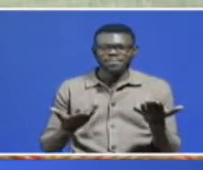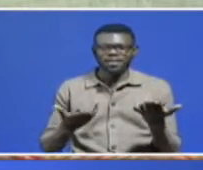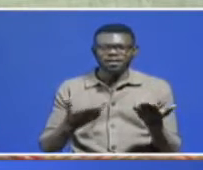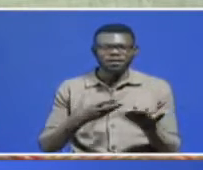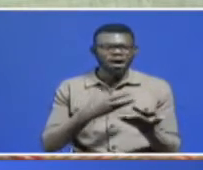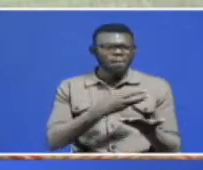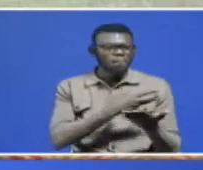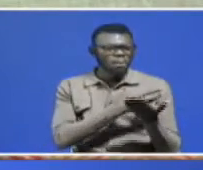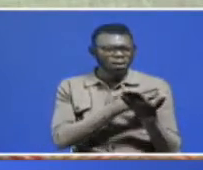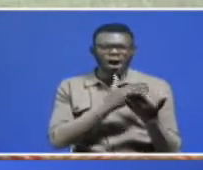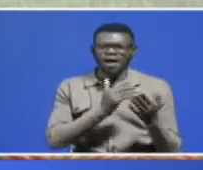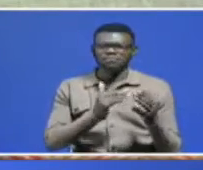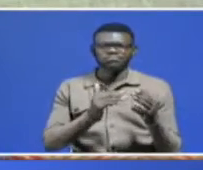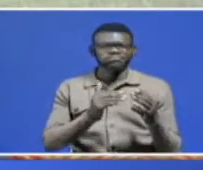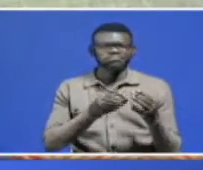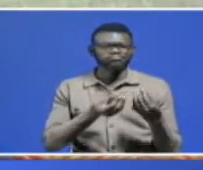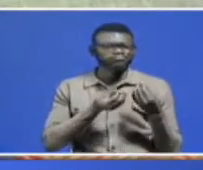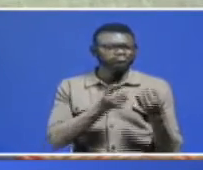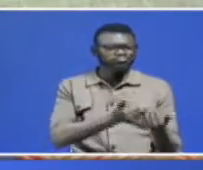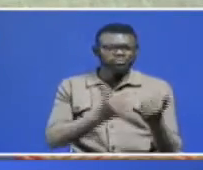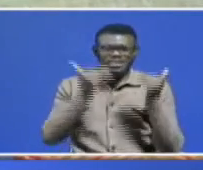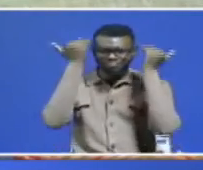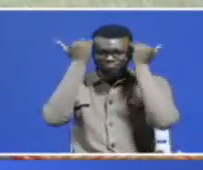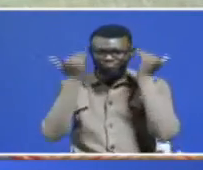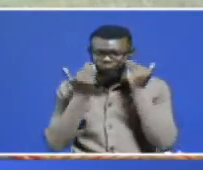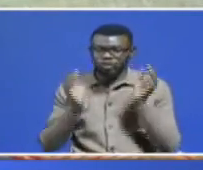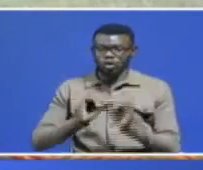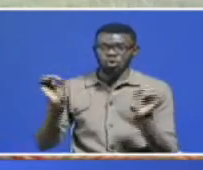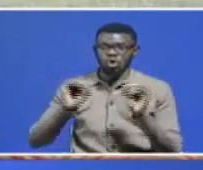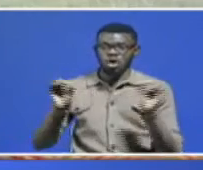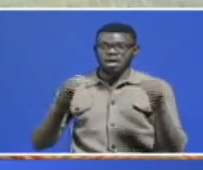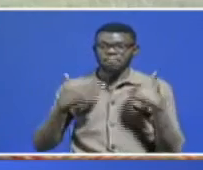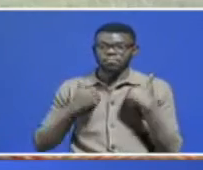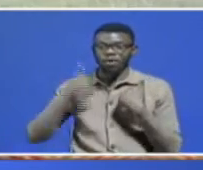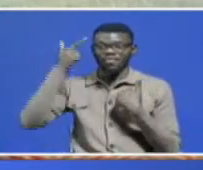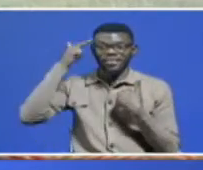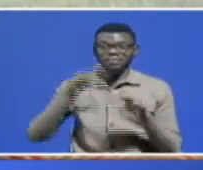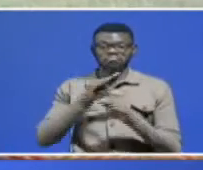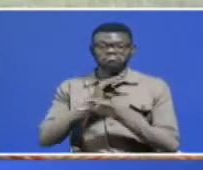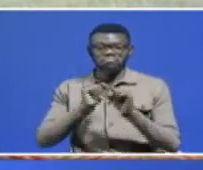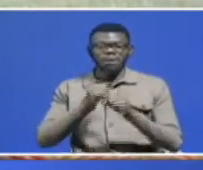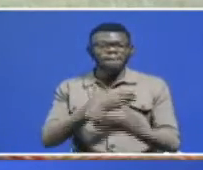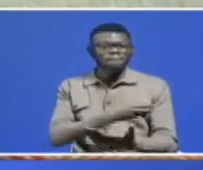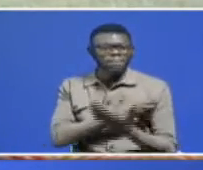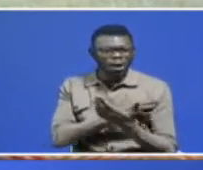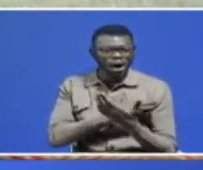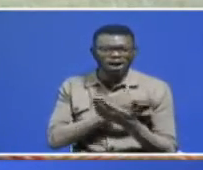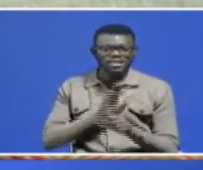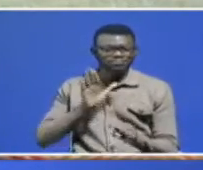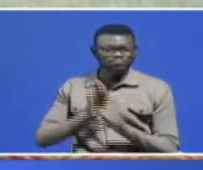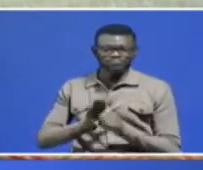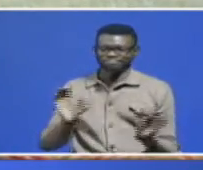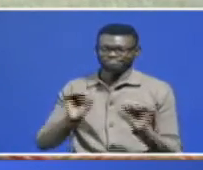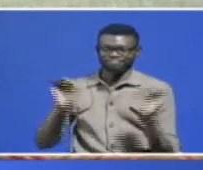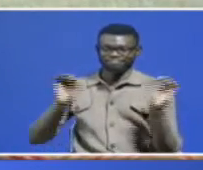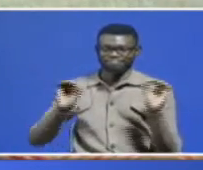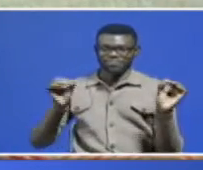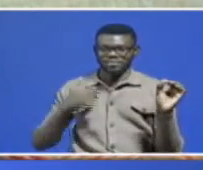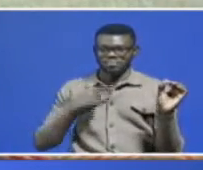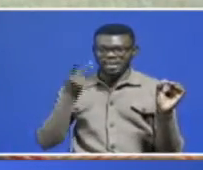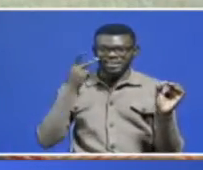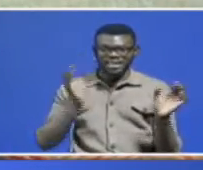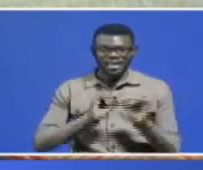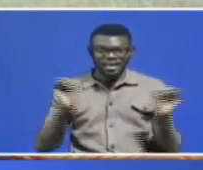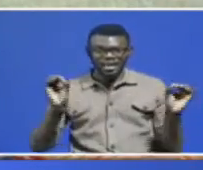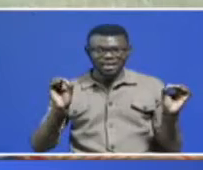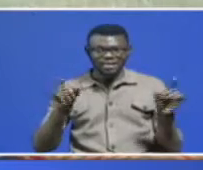of the Judicial Service Commission. So people have just been talking about imperial presidency, the president having too much powers. I don't see it. The